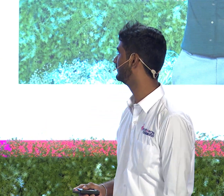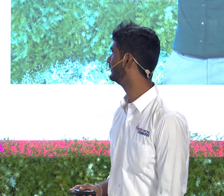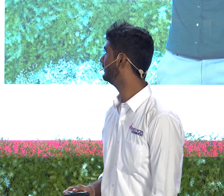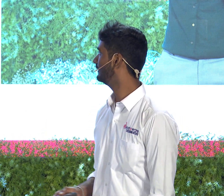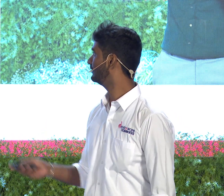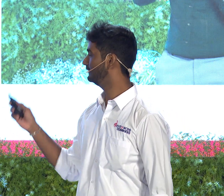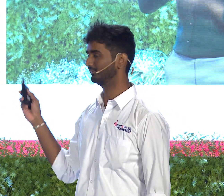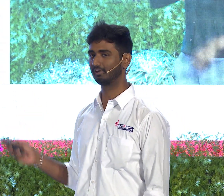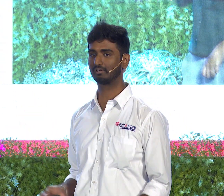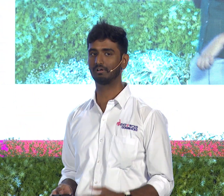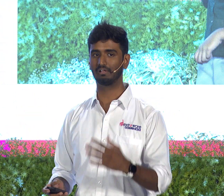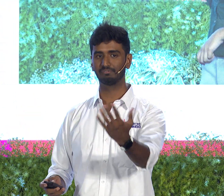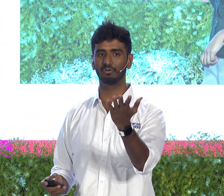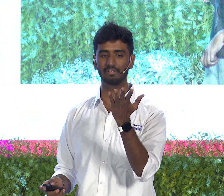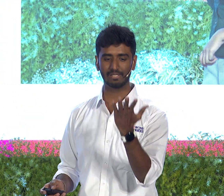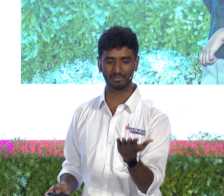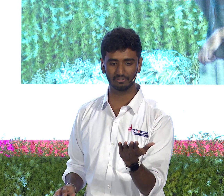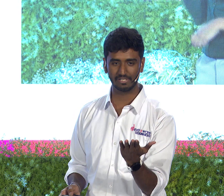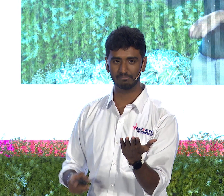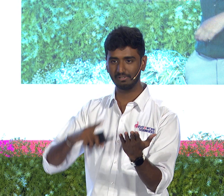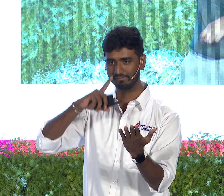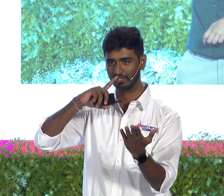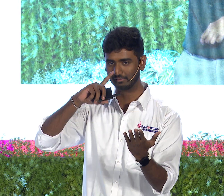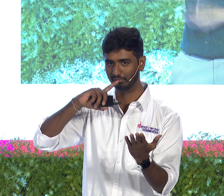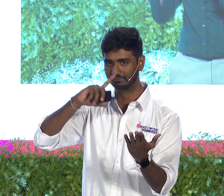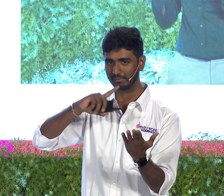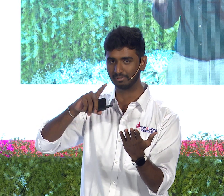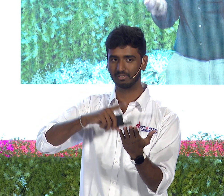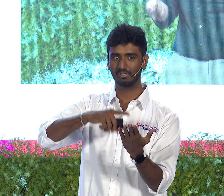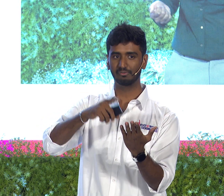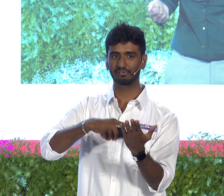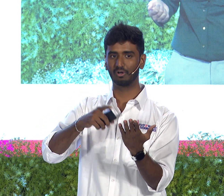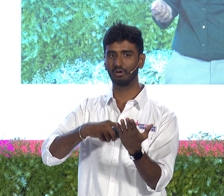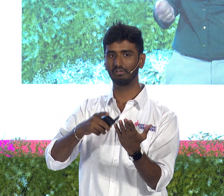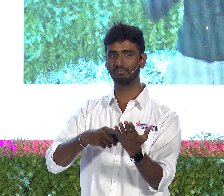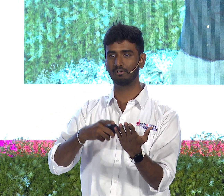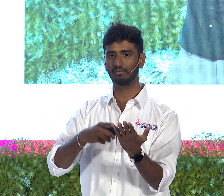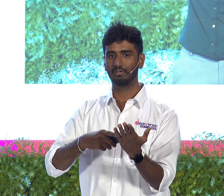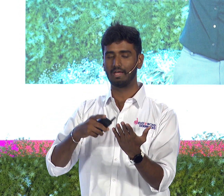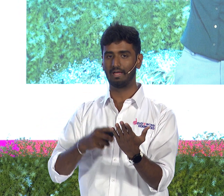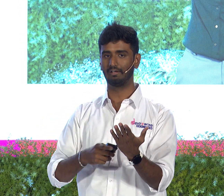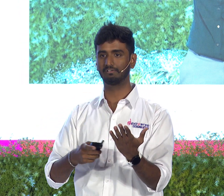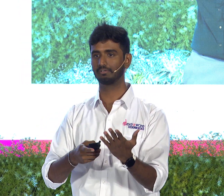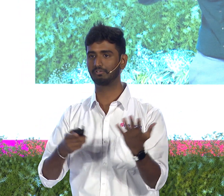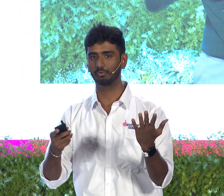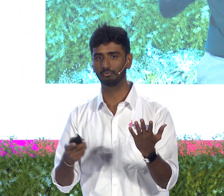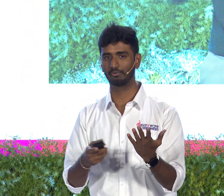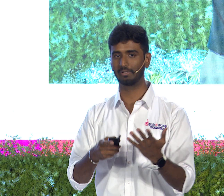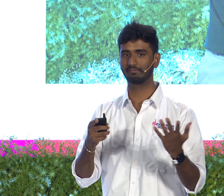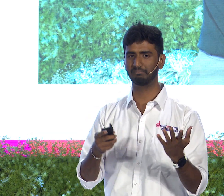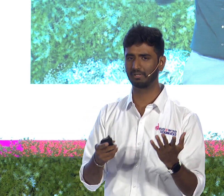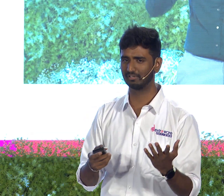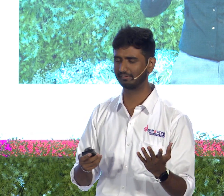presentations. Using her phone, keeping on the table, using her nose tip to scroll and